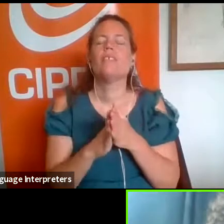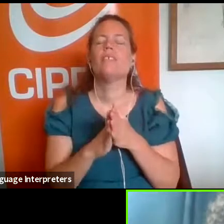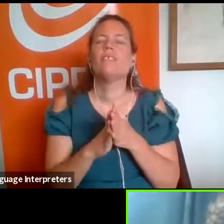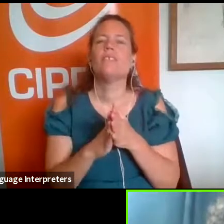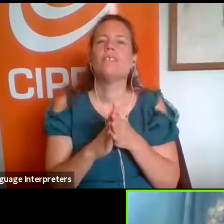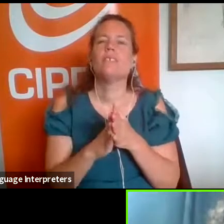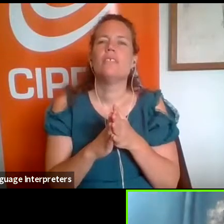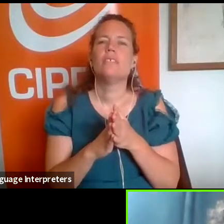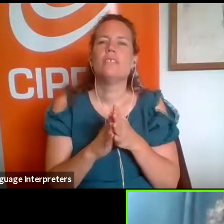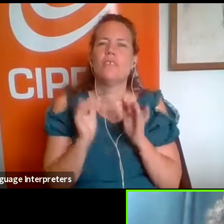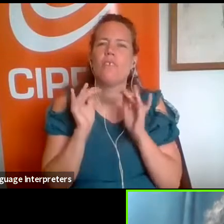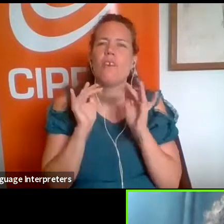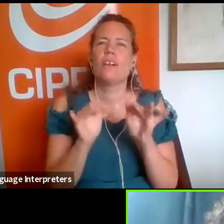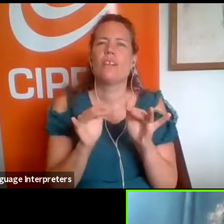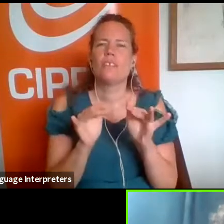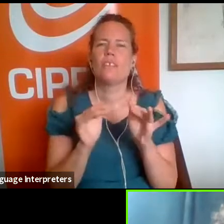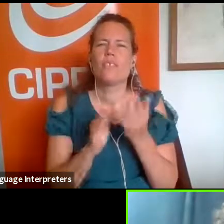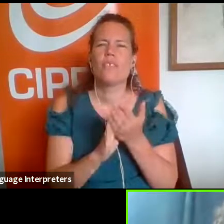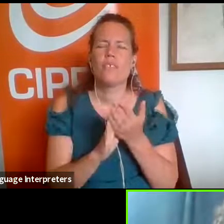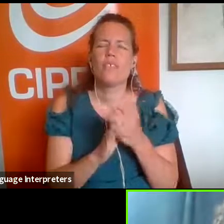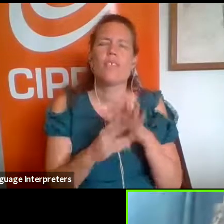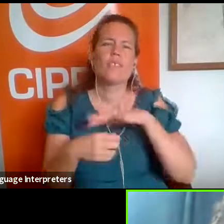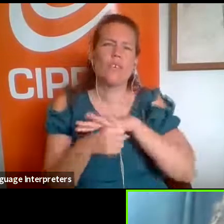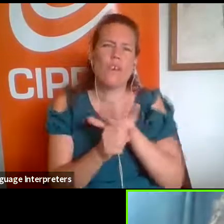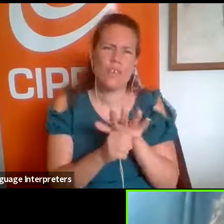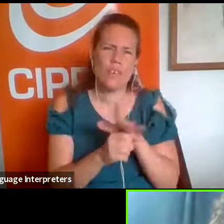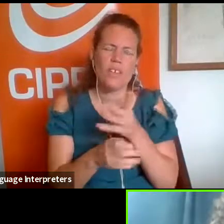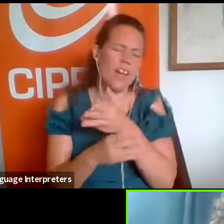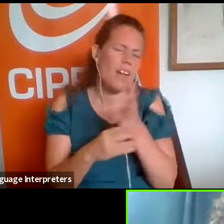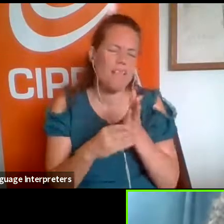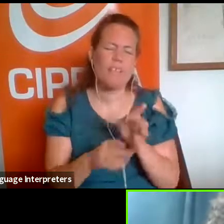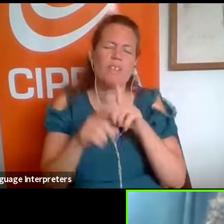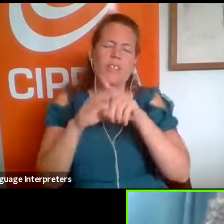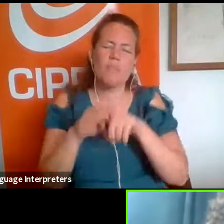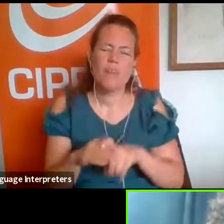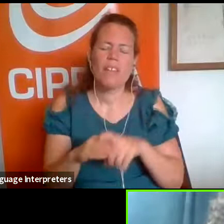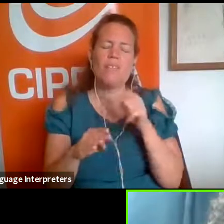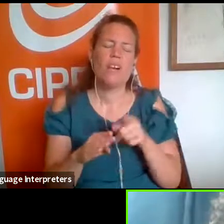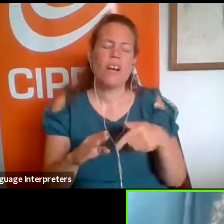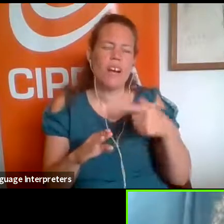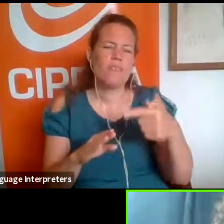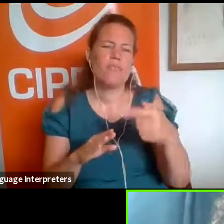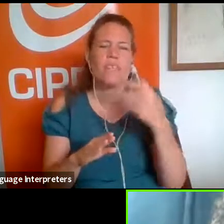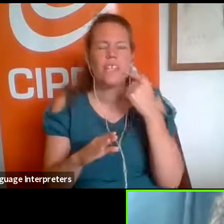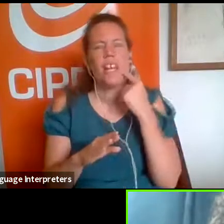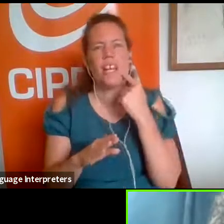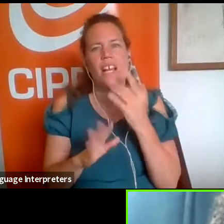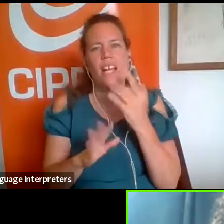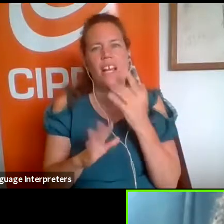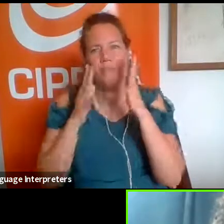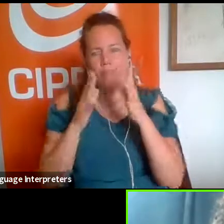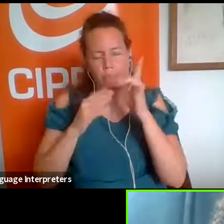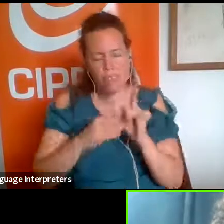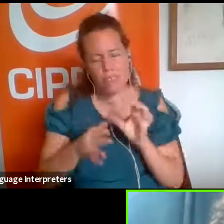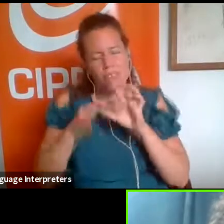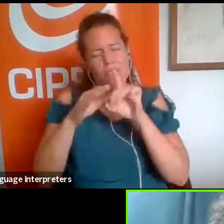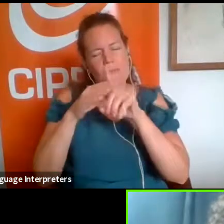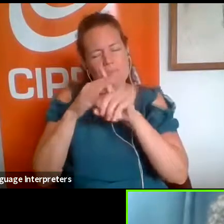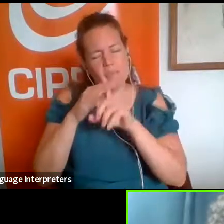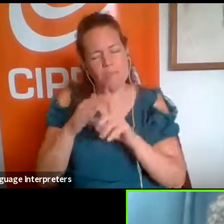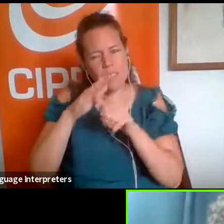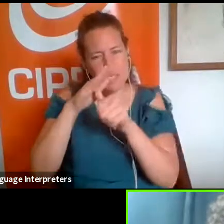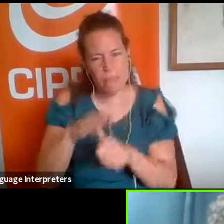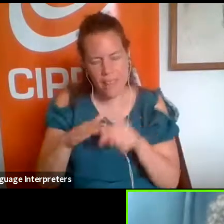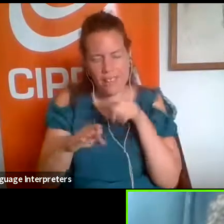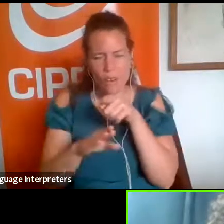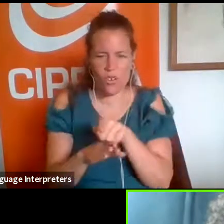everyone was relying on digital tools and platforms, you know, for day-to-day life. So you find that, you know, of